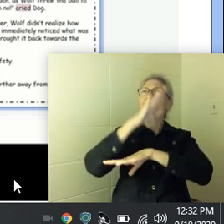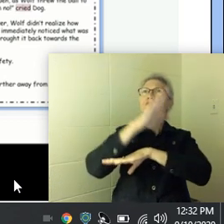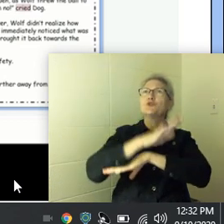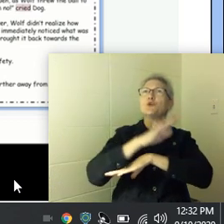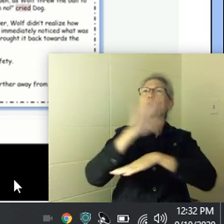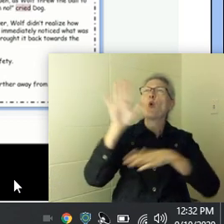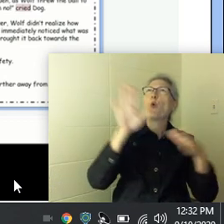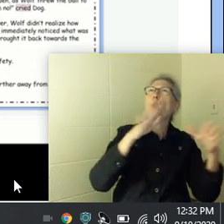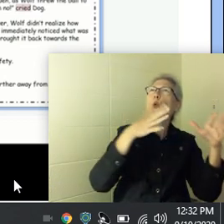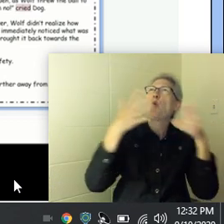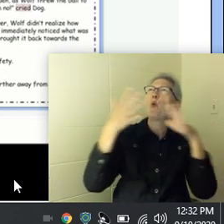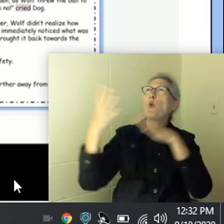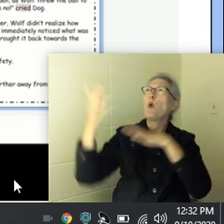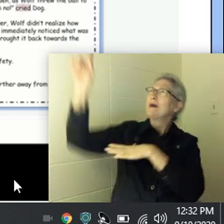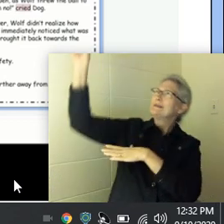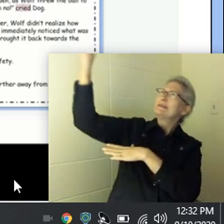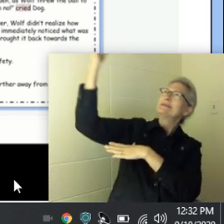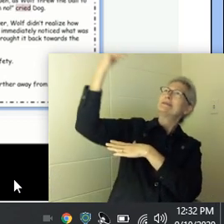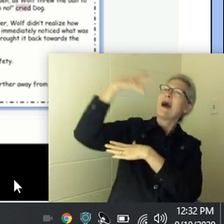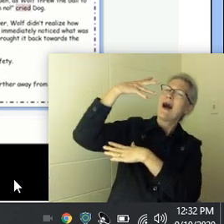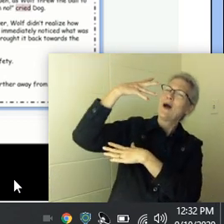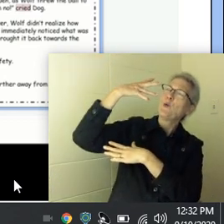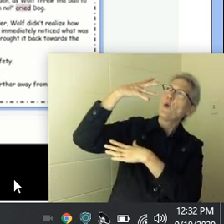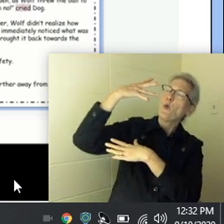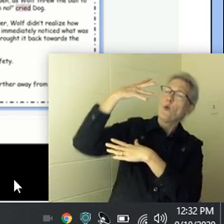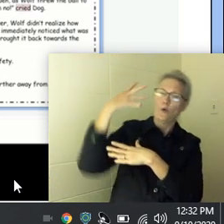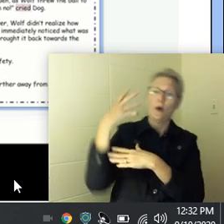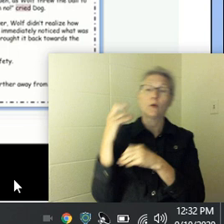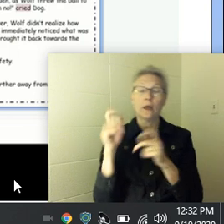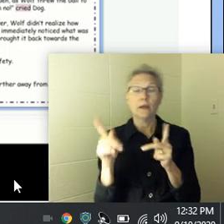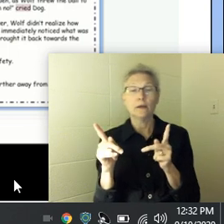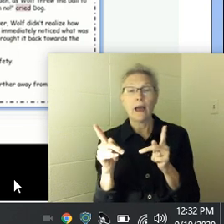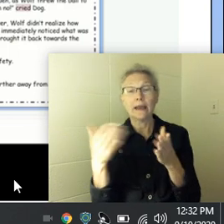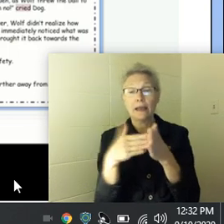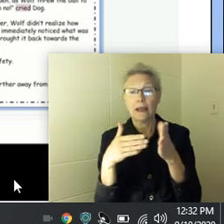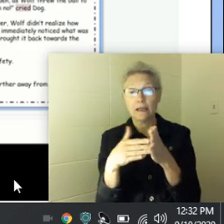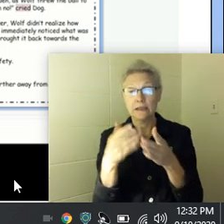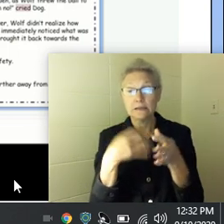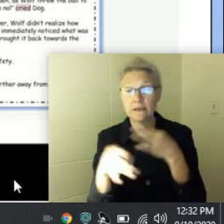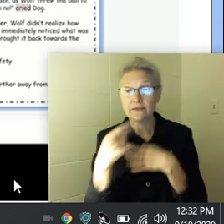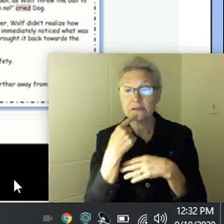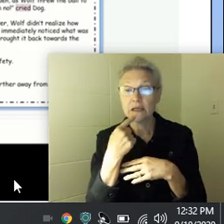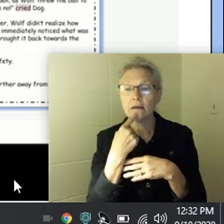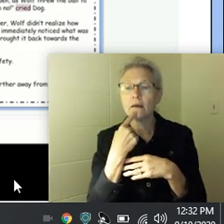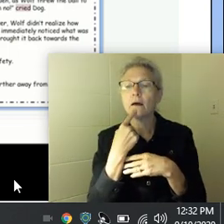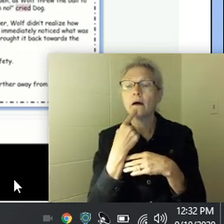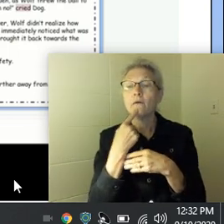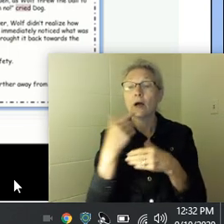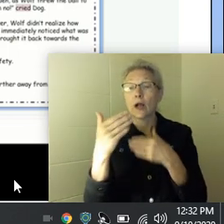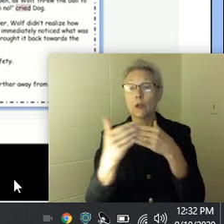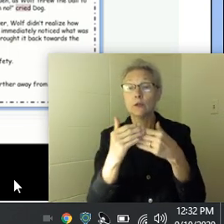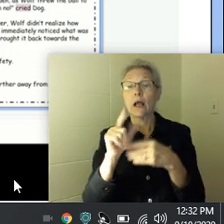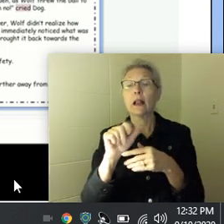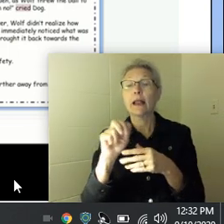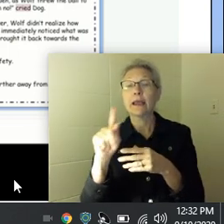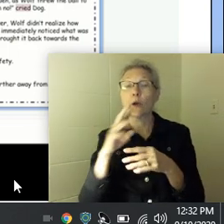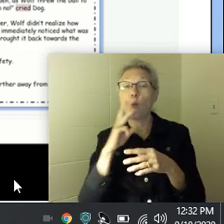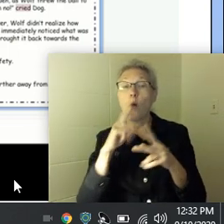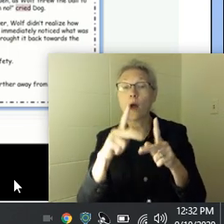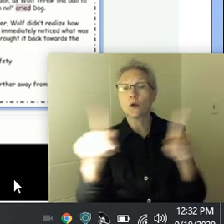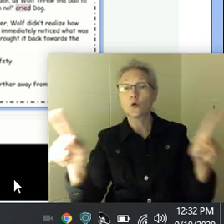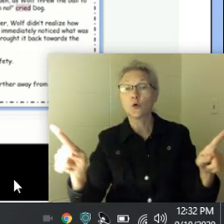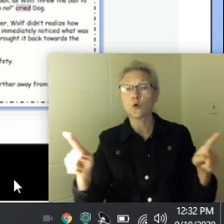I'm envisioning, a bright sun in the corner. Again, instead of saying off near a lake, I wrote off near